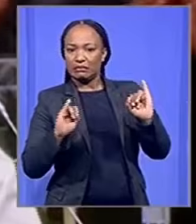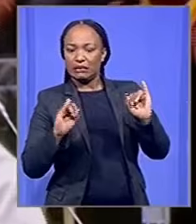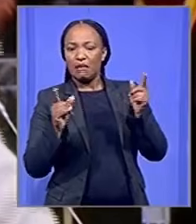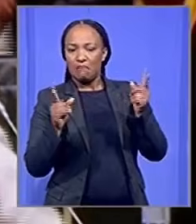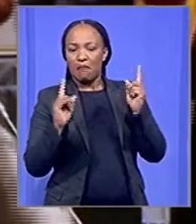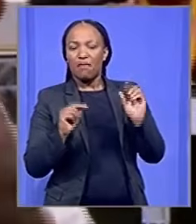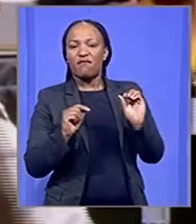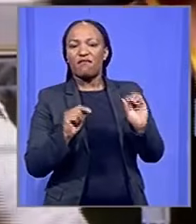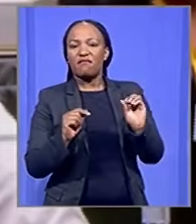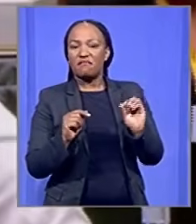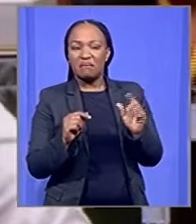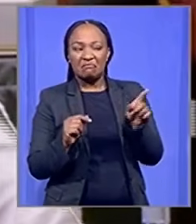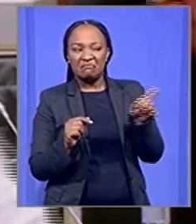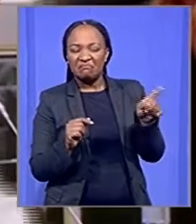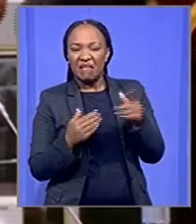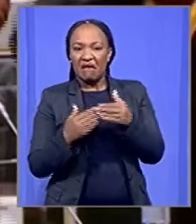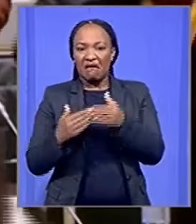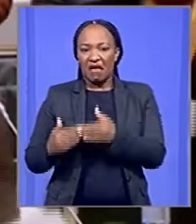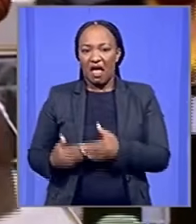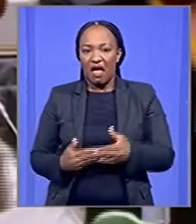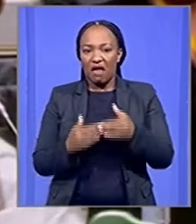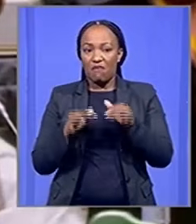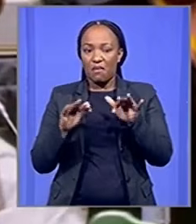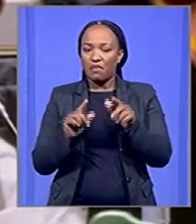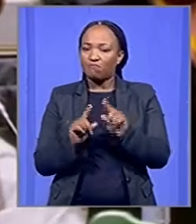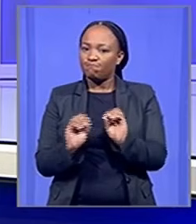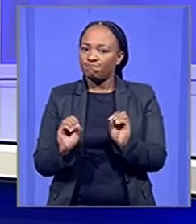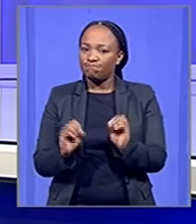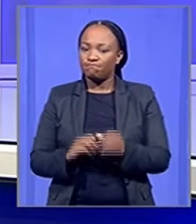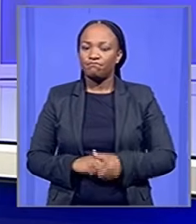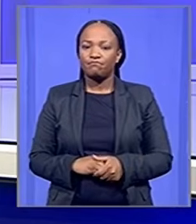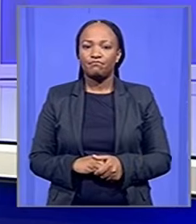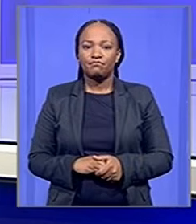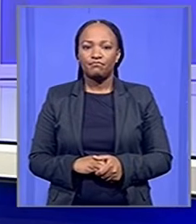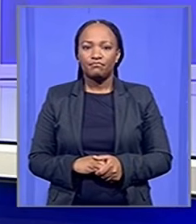thasello ya ditabatabelo tsa baahi.